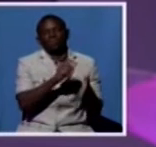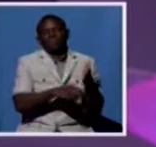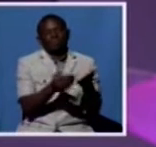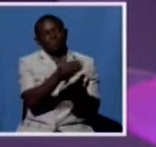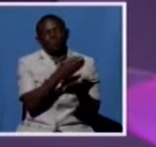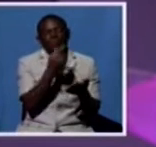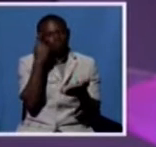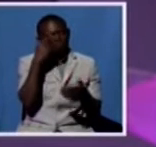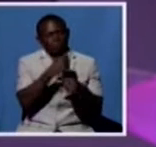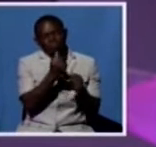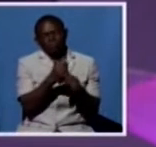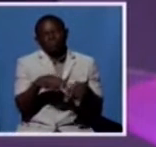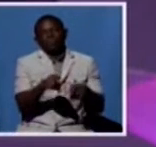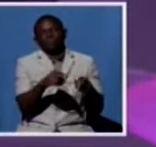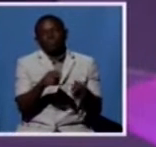petrol, it's